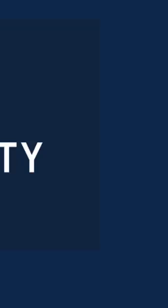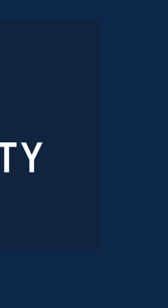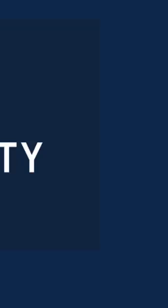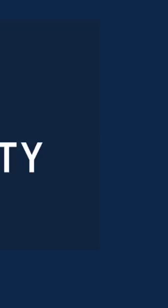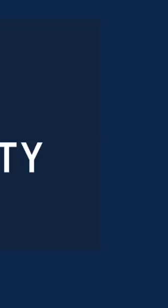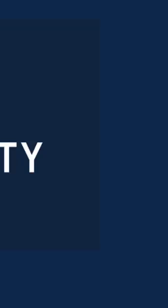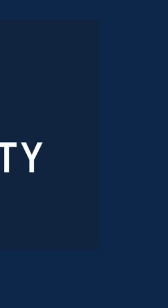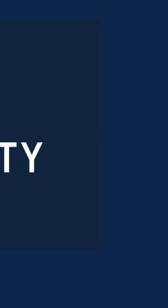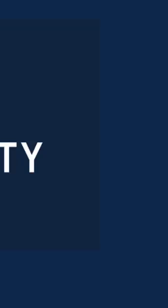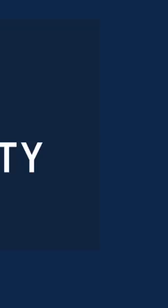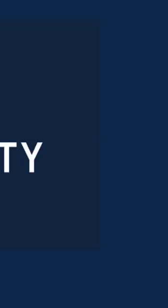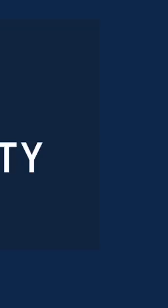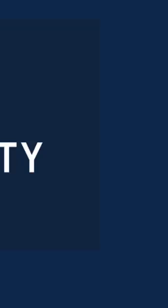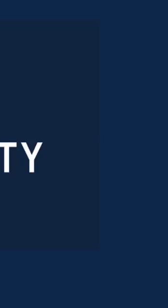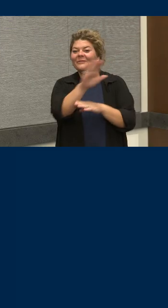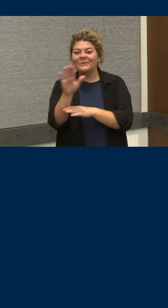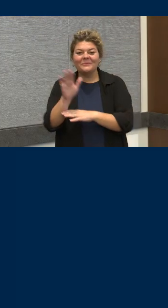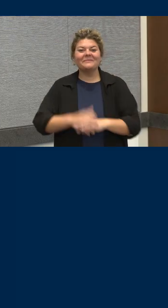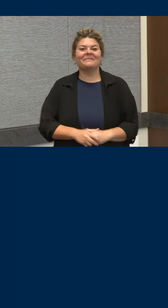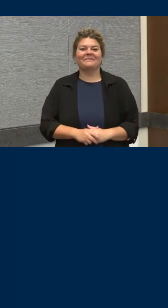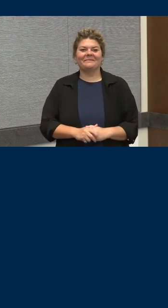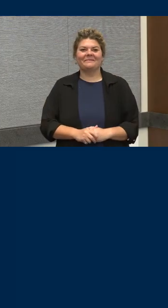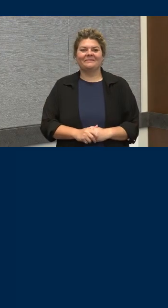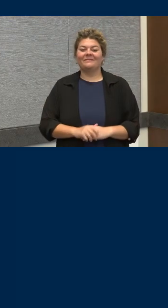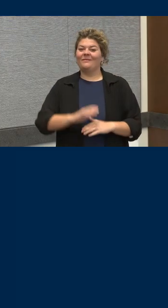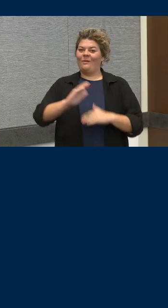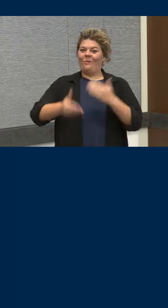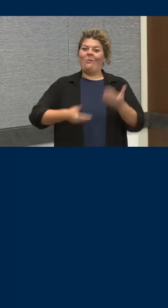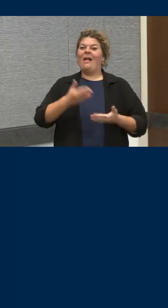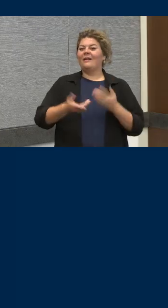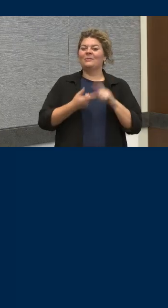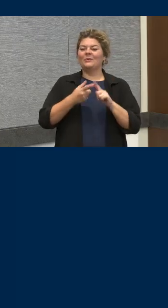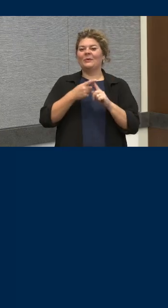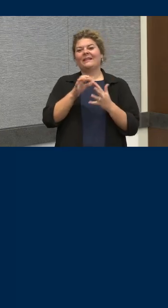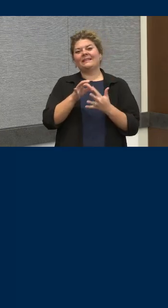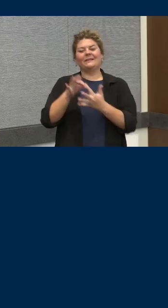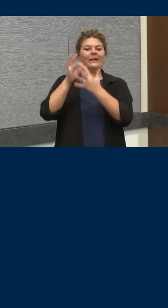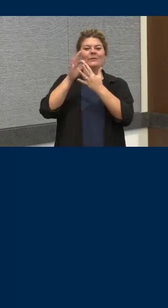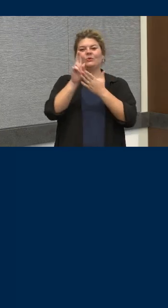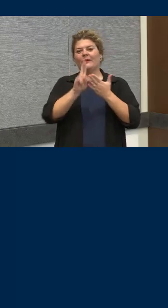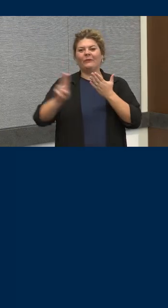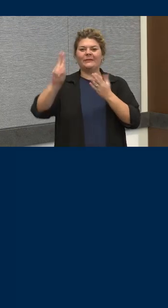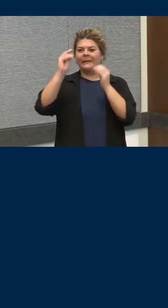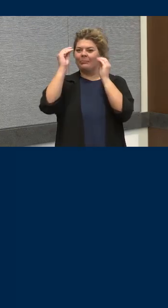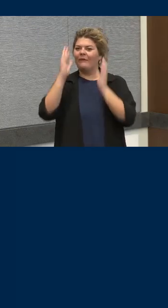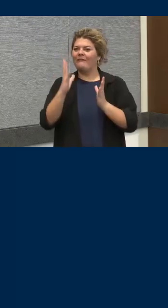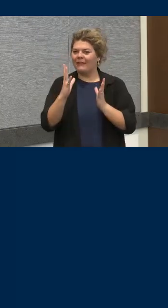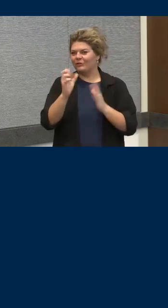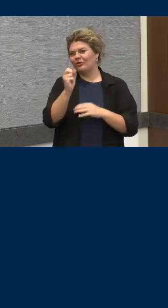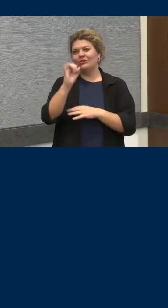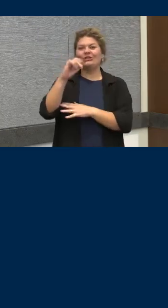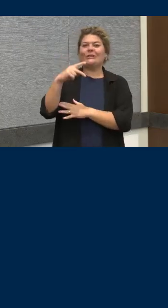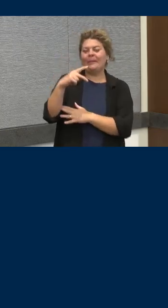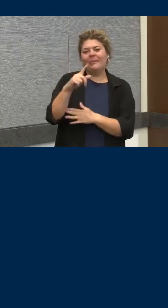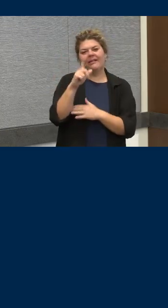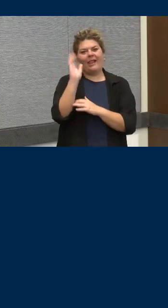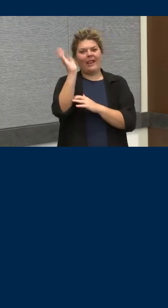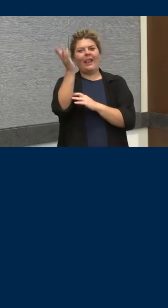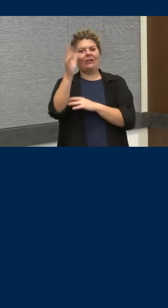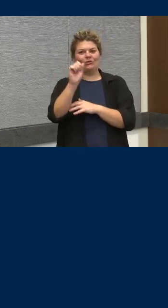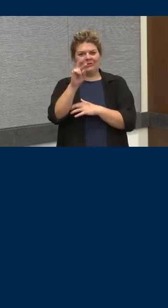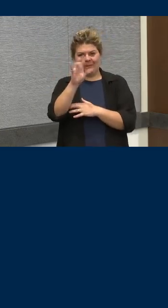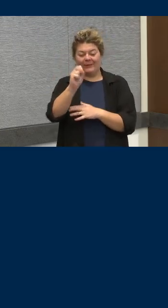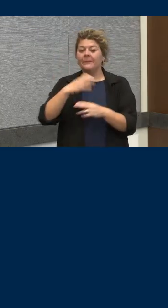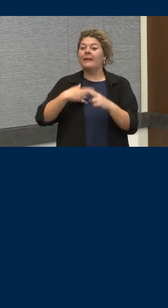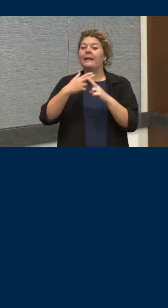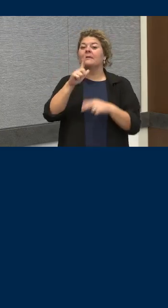Okay, good afternoon. Welcome to the Distinguished University Professorship Lecture Series. I'm